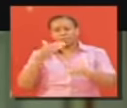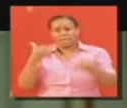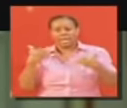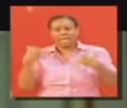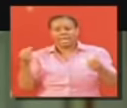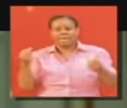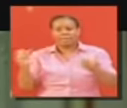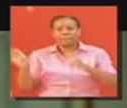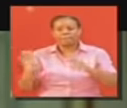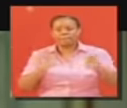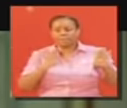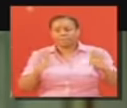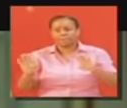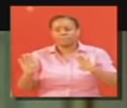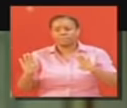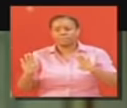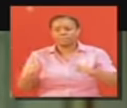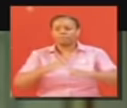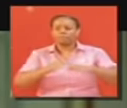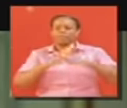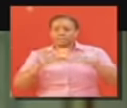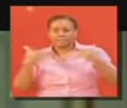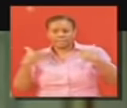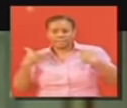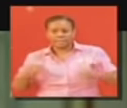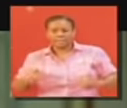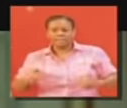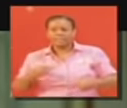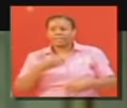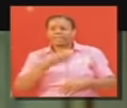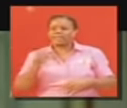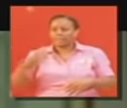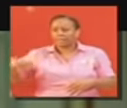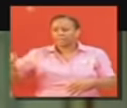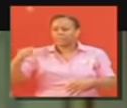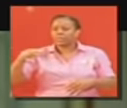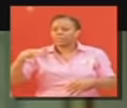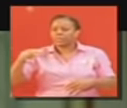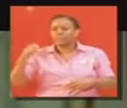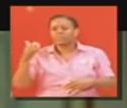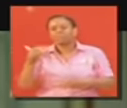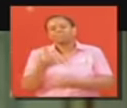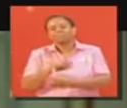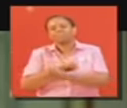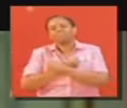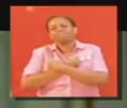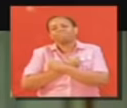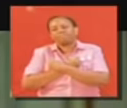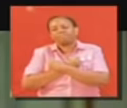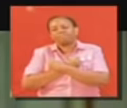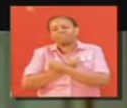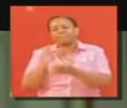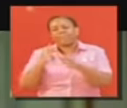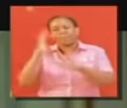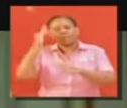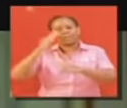so doing, protect your loved ones. For prevention is so much better than cure.